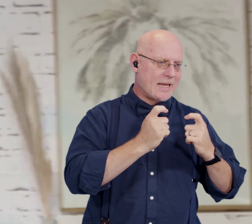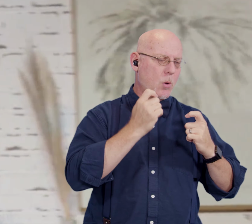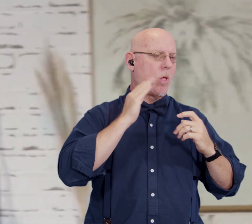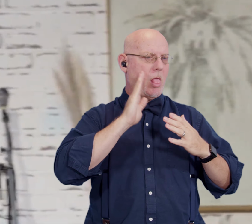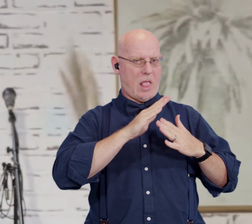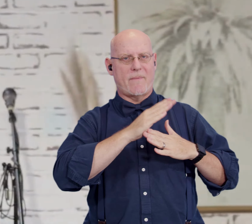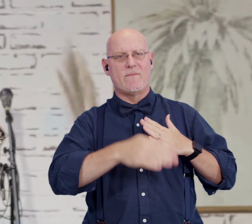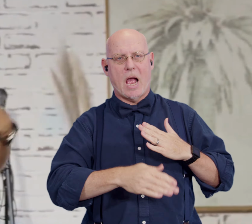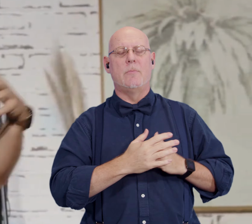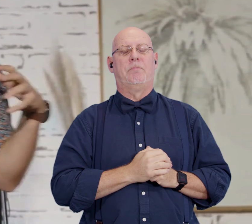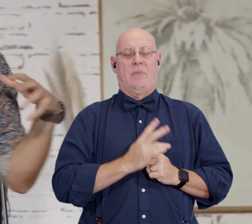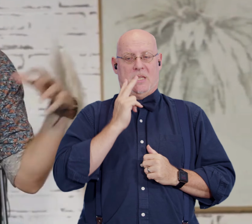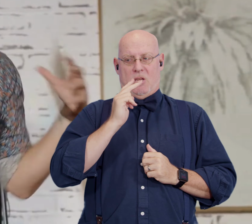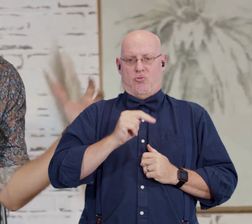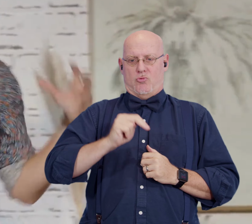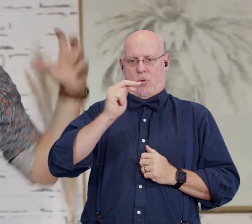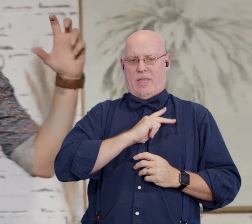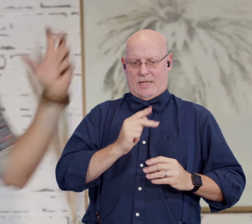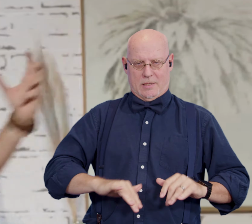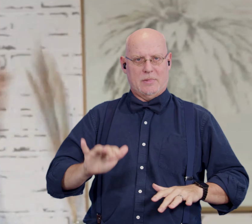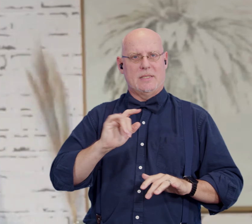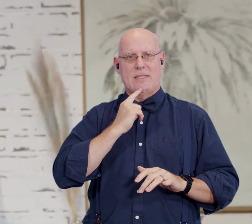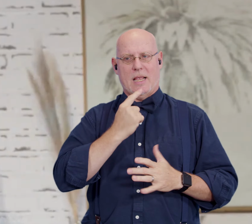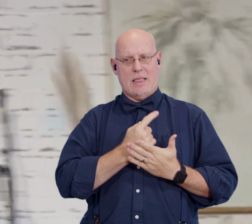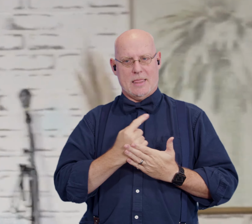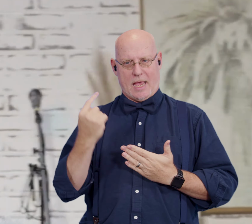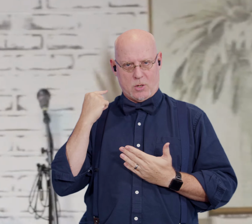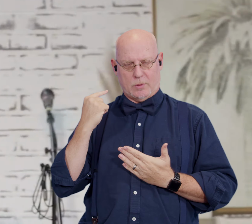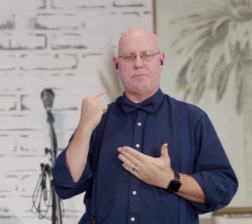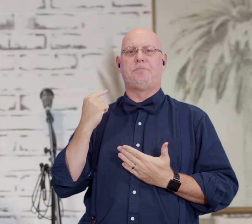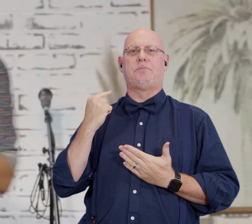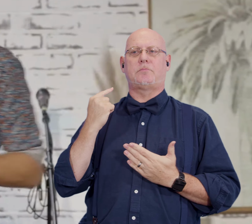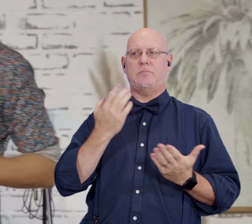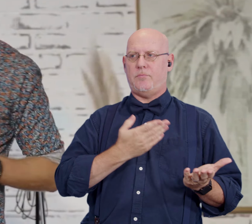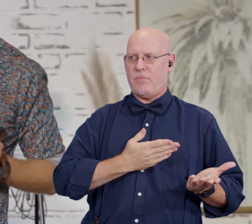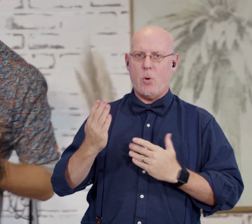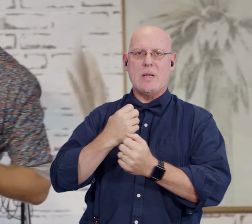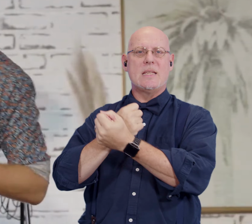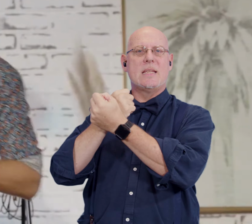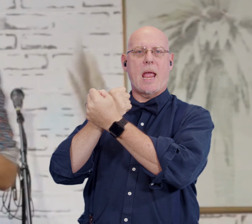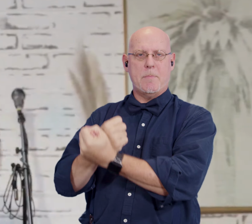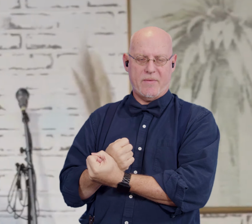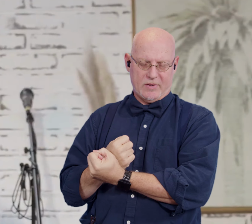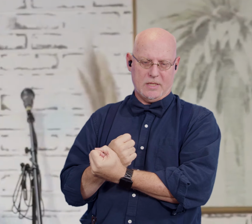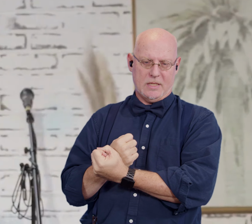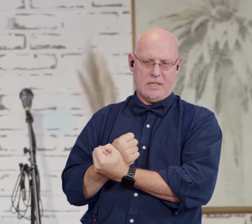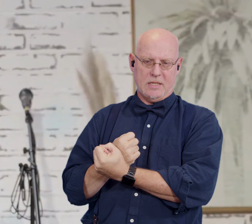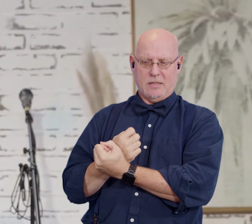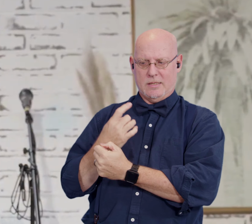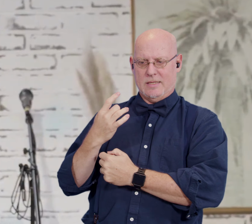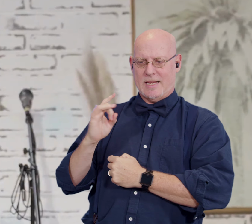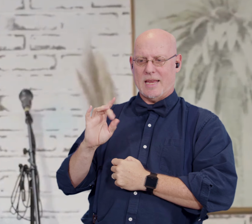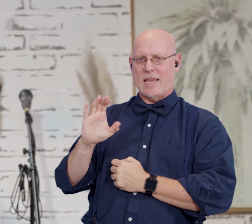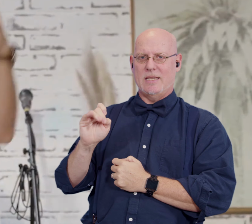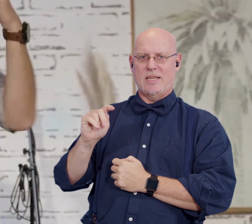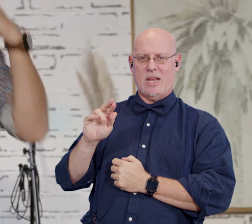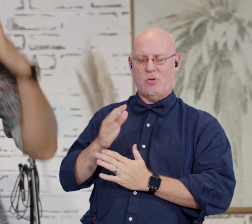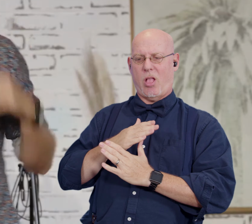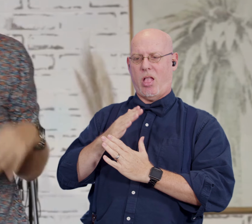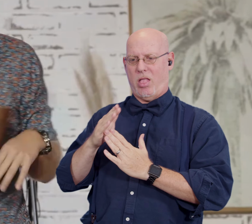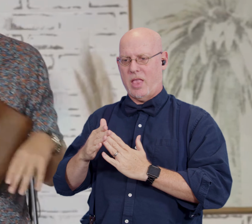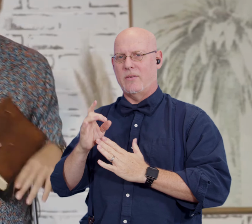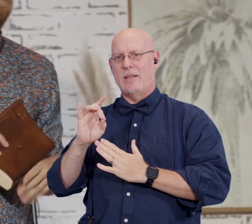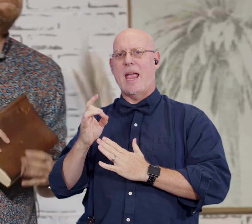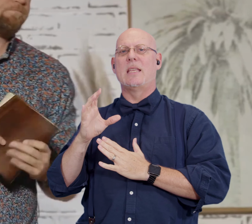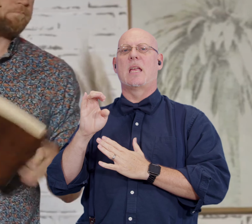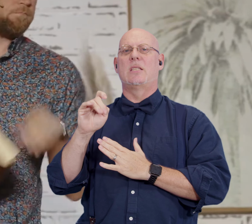consequence. And we see the northern kingdom, like I said last week, carried away in Assyrian captivity in the 8th century, toward the close of the